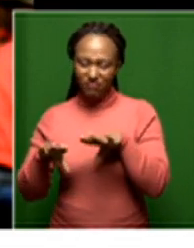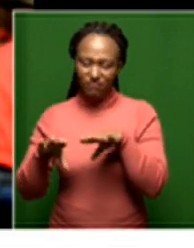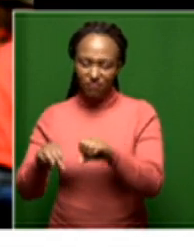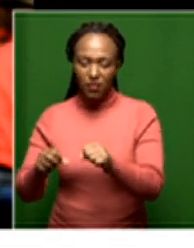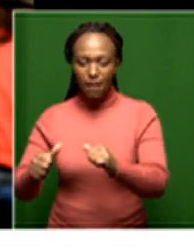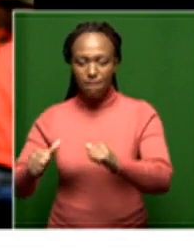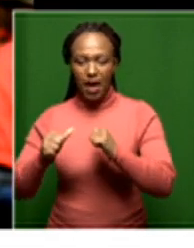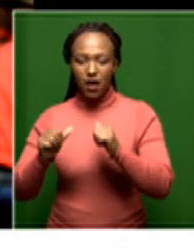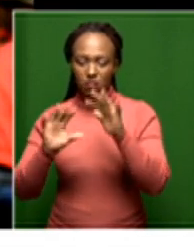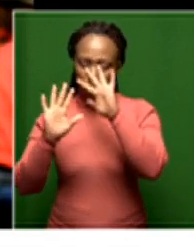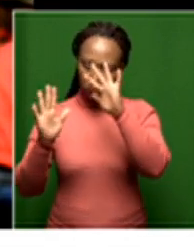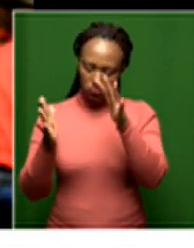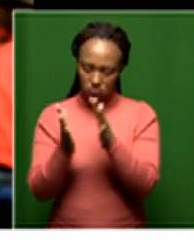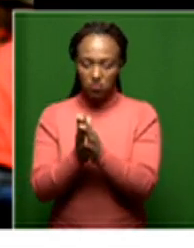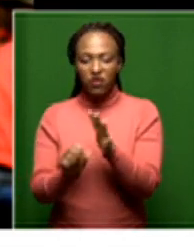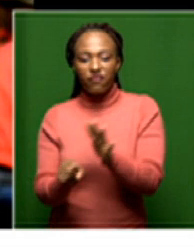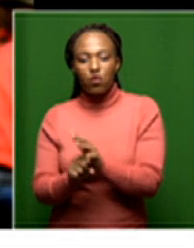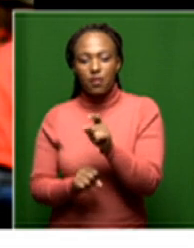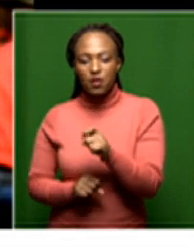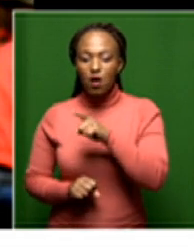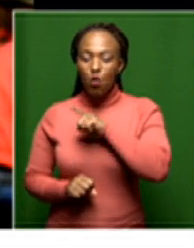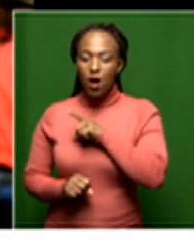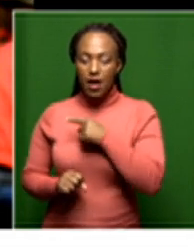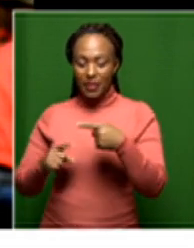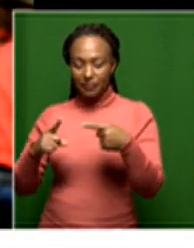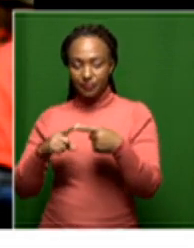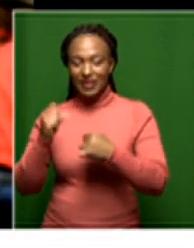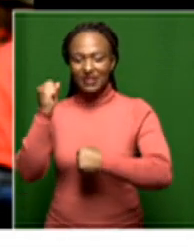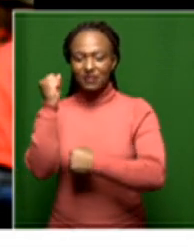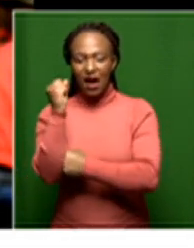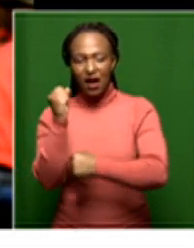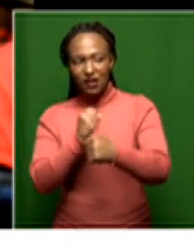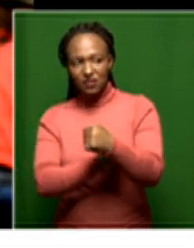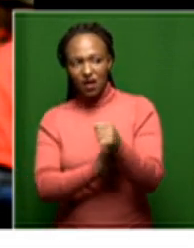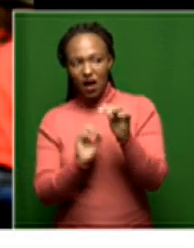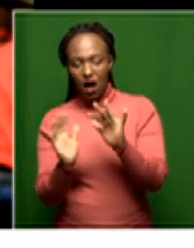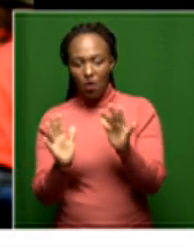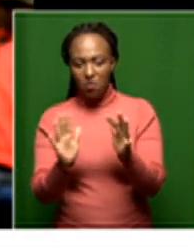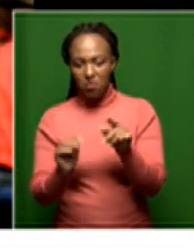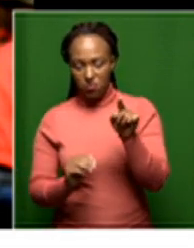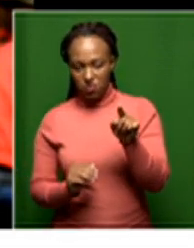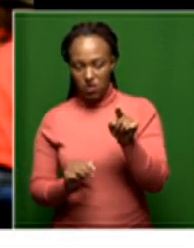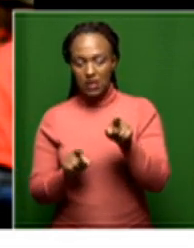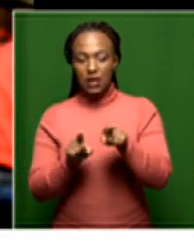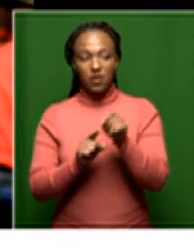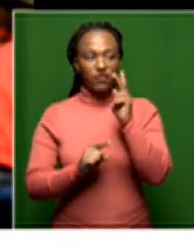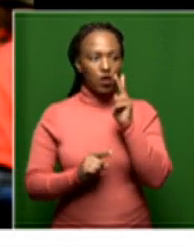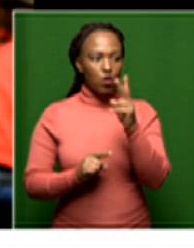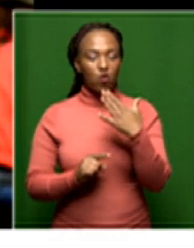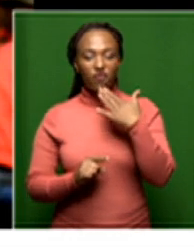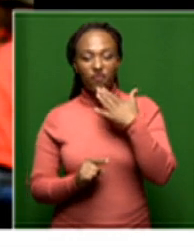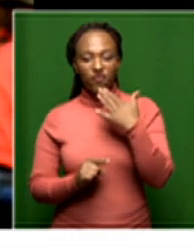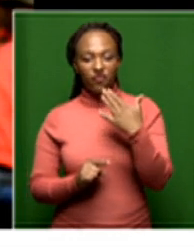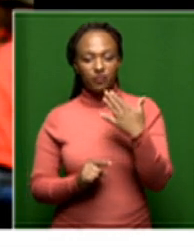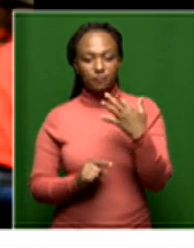whole. The reason I mentioned the question of structure is if you look at the three